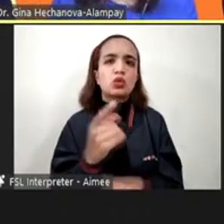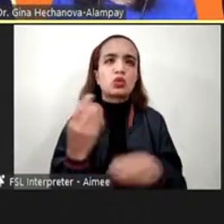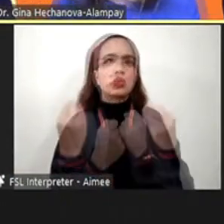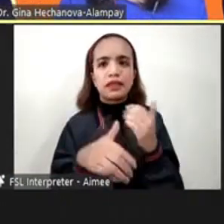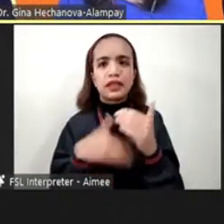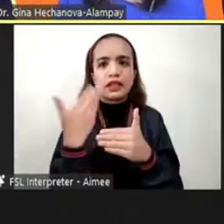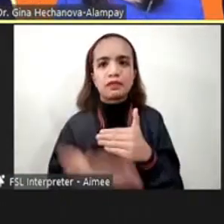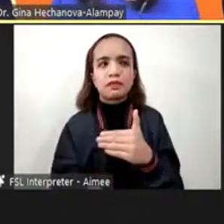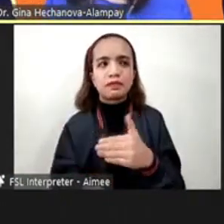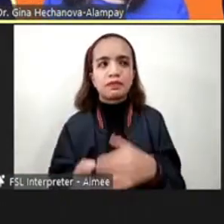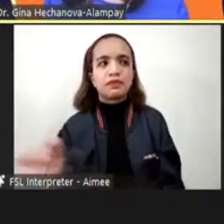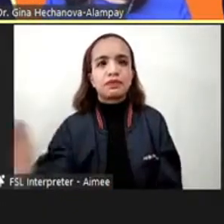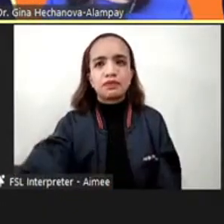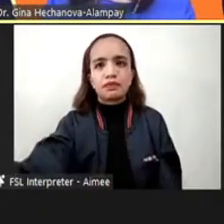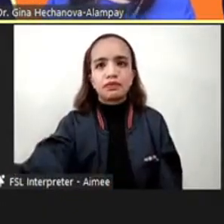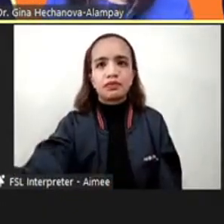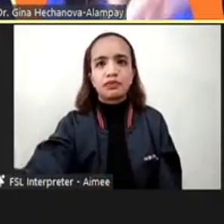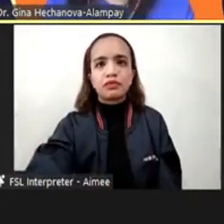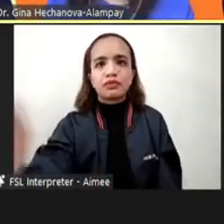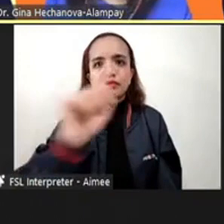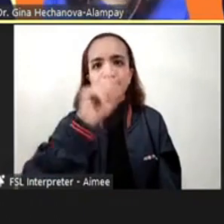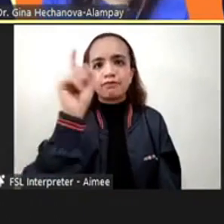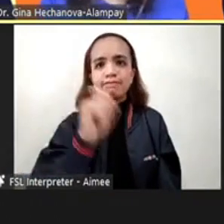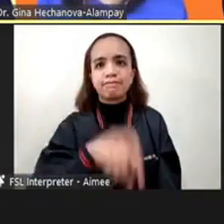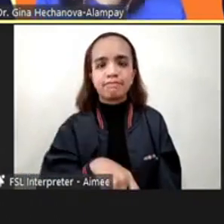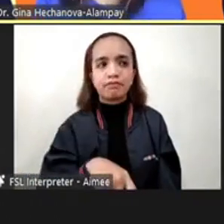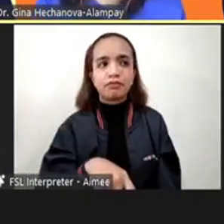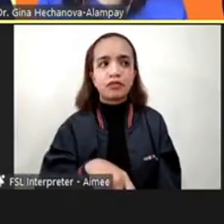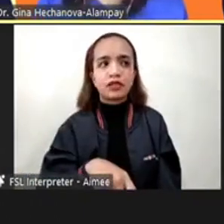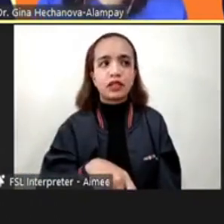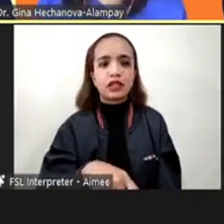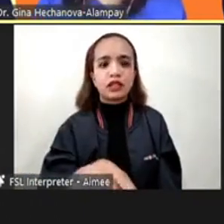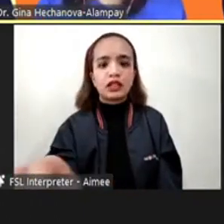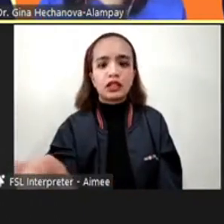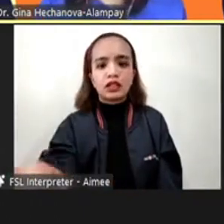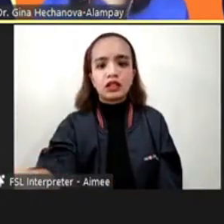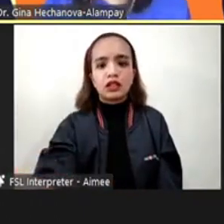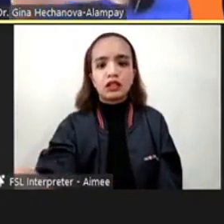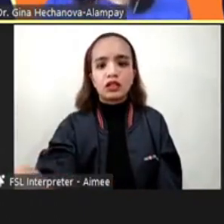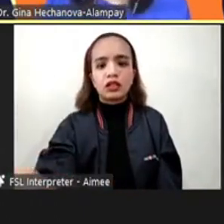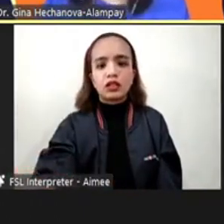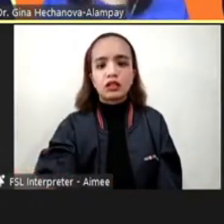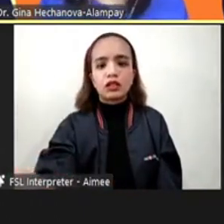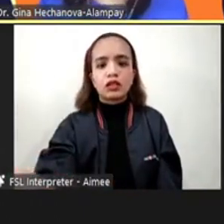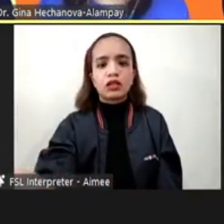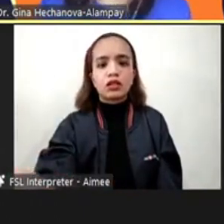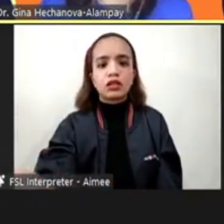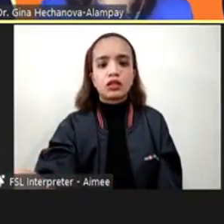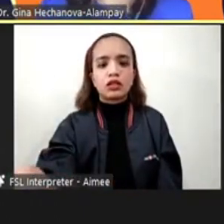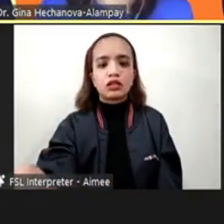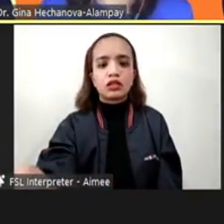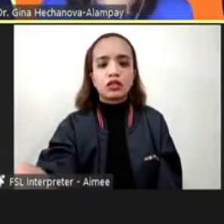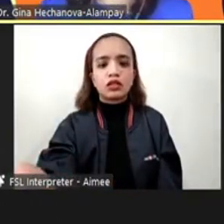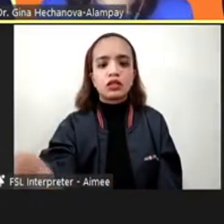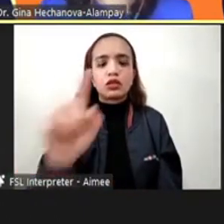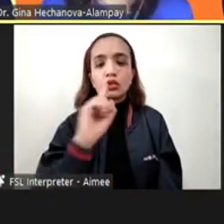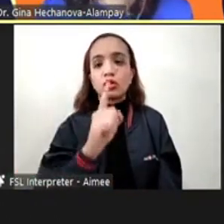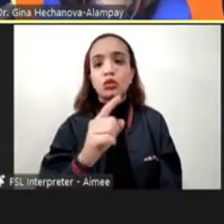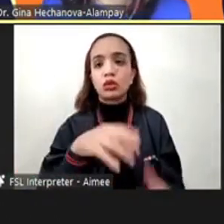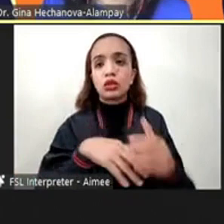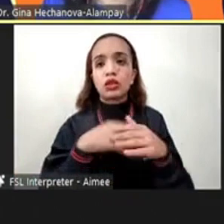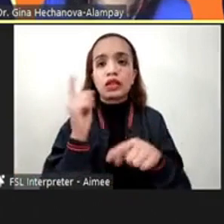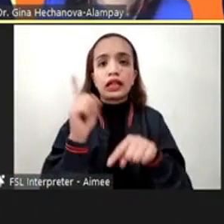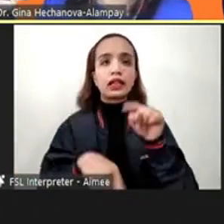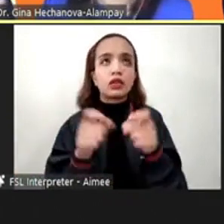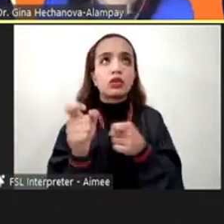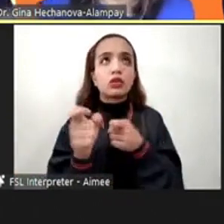support. So ang tanong, many of these wala tayong magagawa, no? They're actually outside our control. But what is